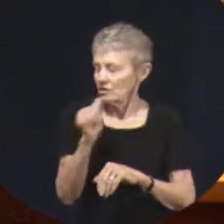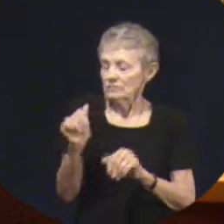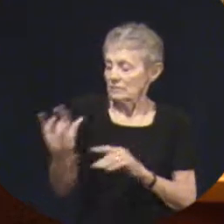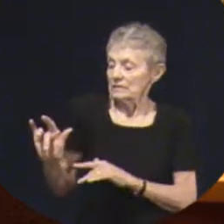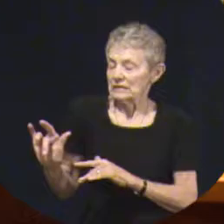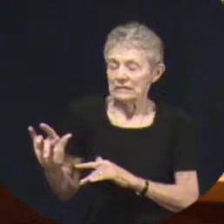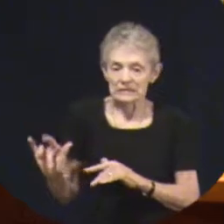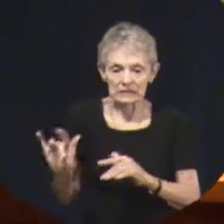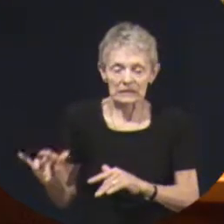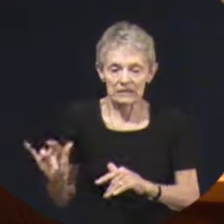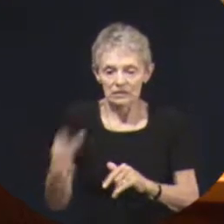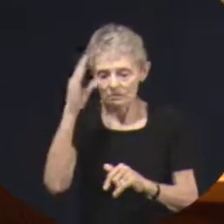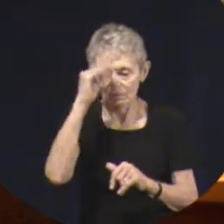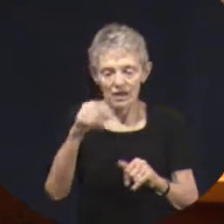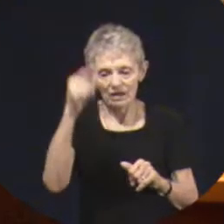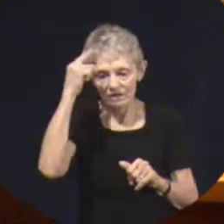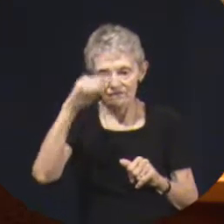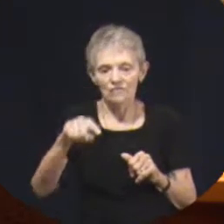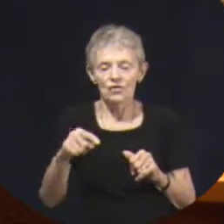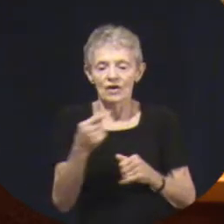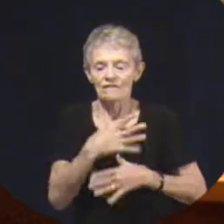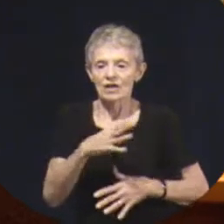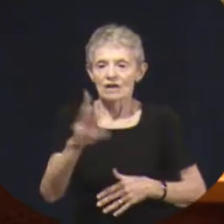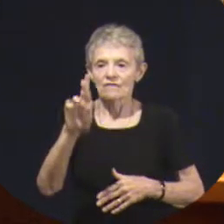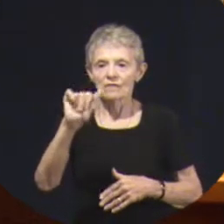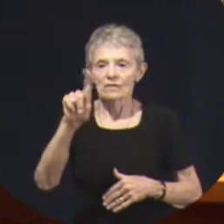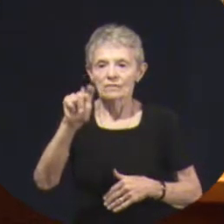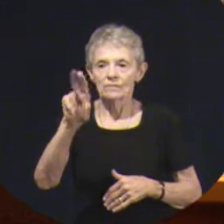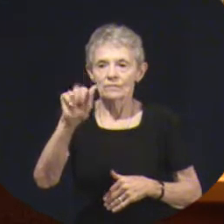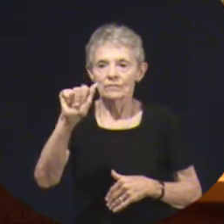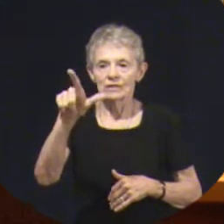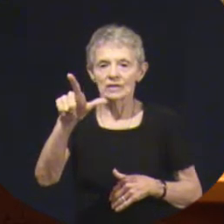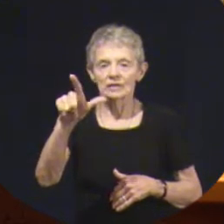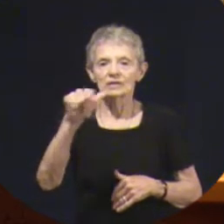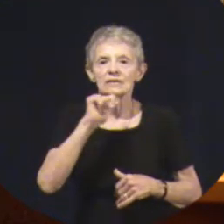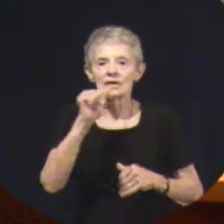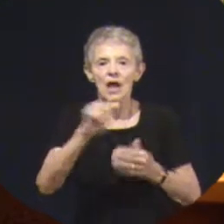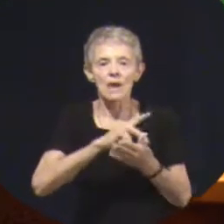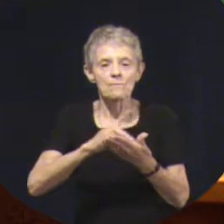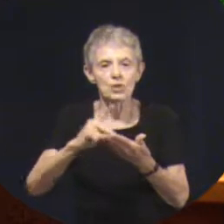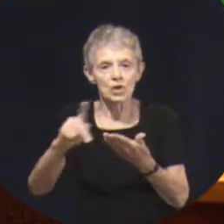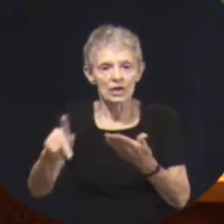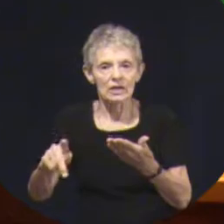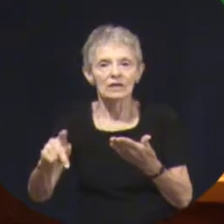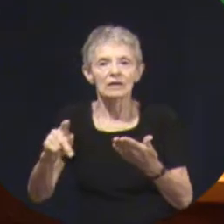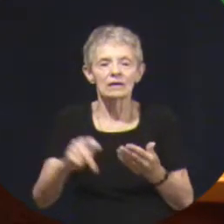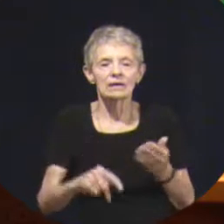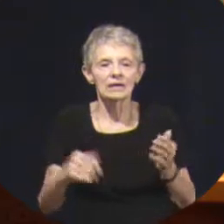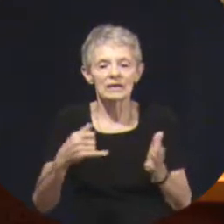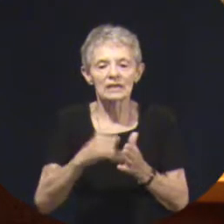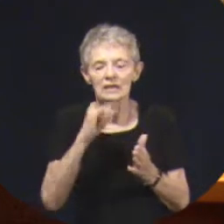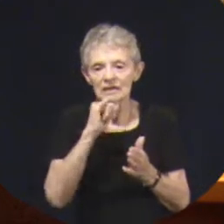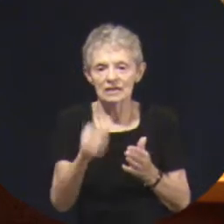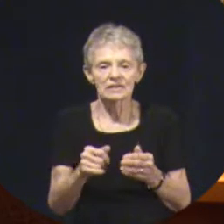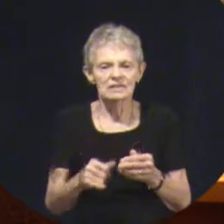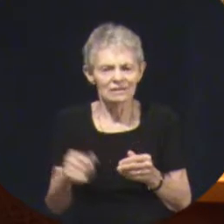most likely for fear of ritual impurity. It is the third man, the most unlikely of people, the